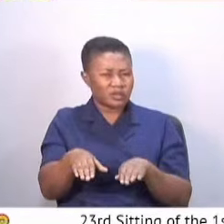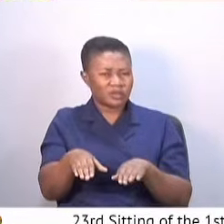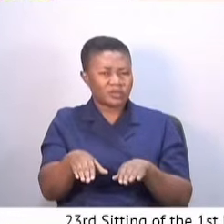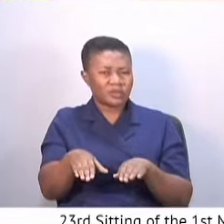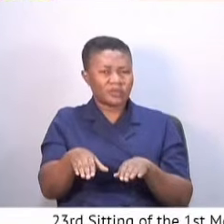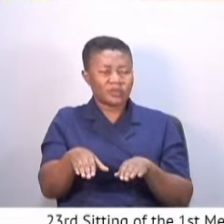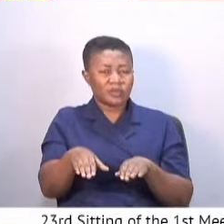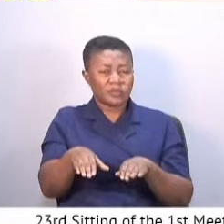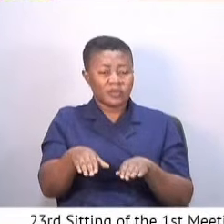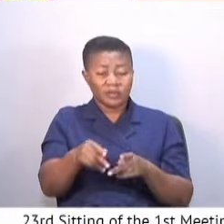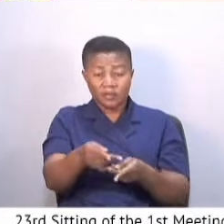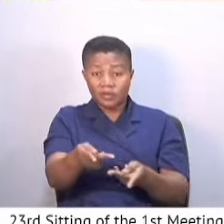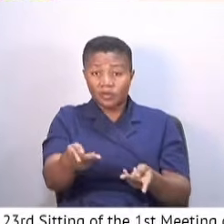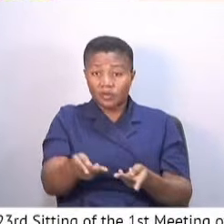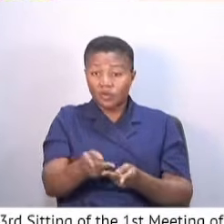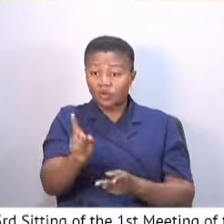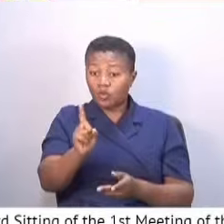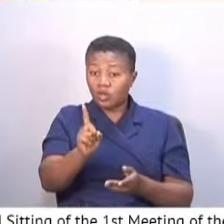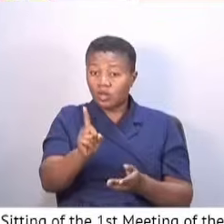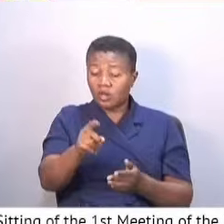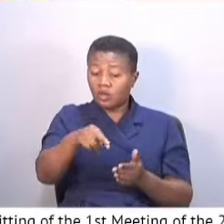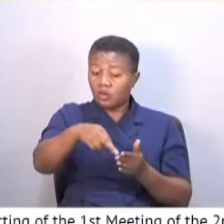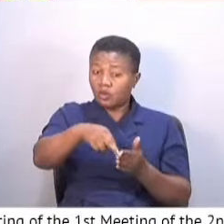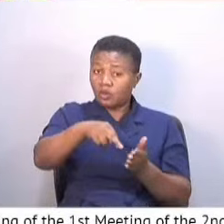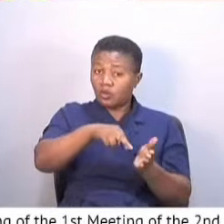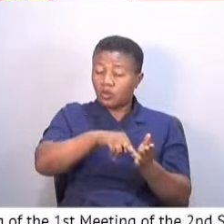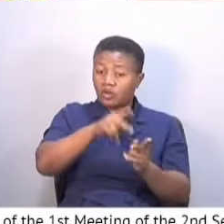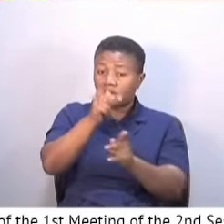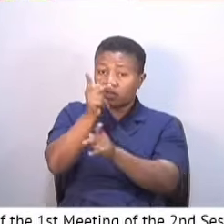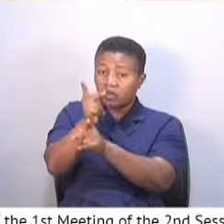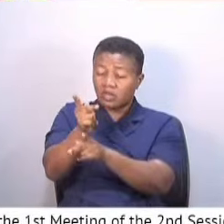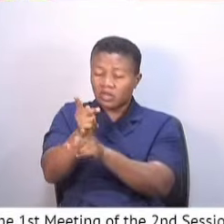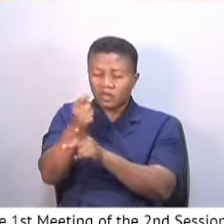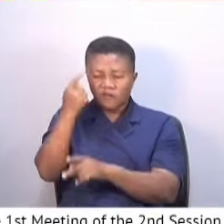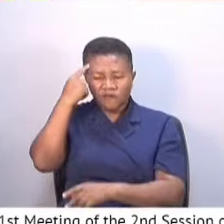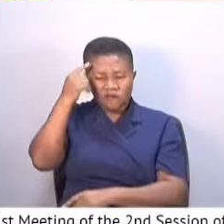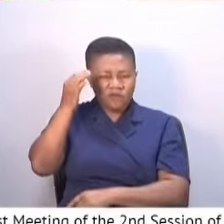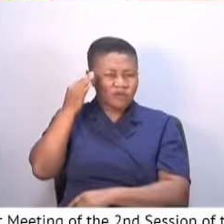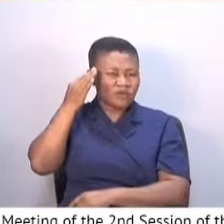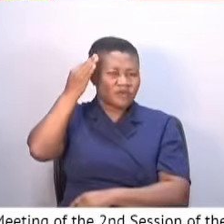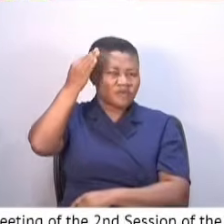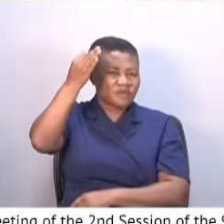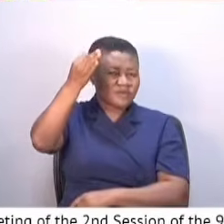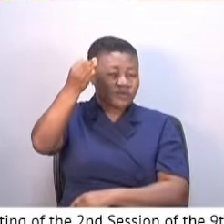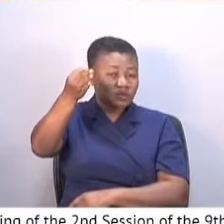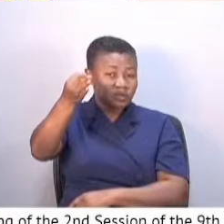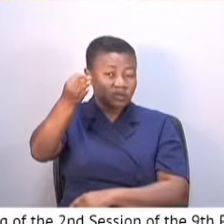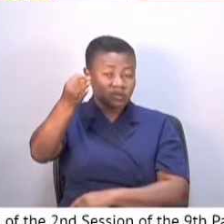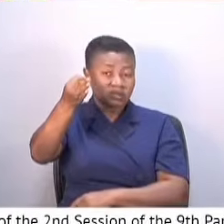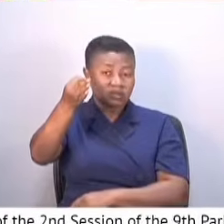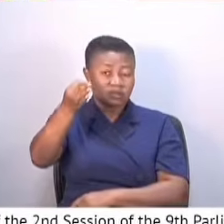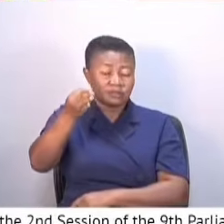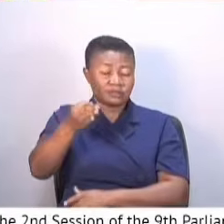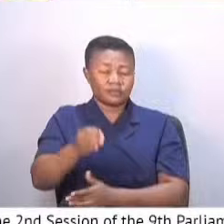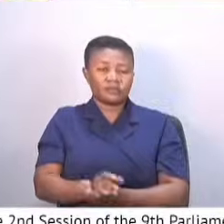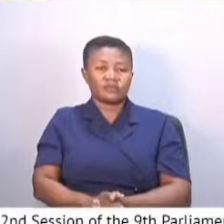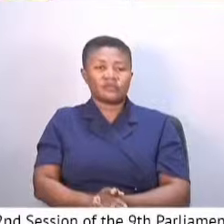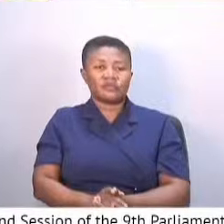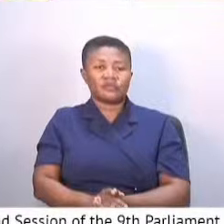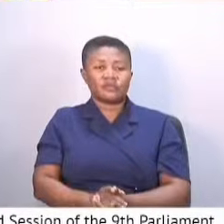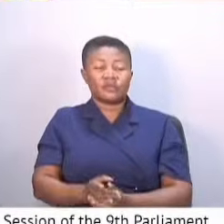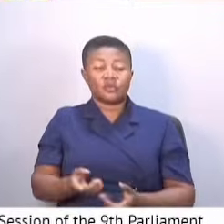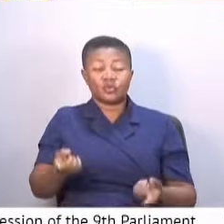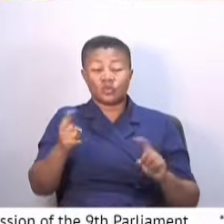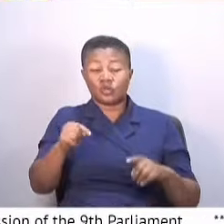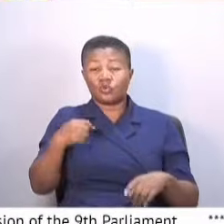is where records are kept for generations yet unborn. And so